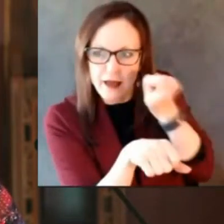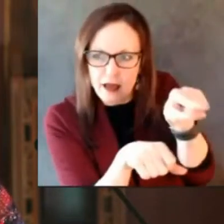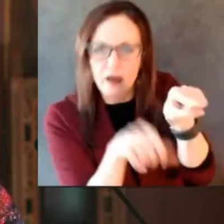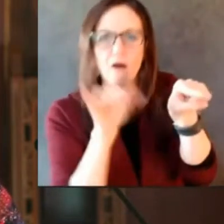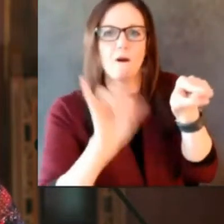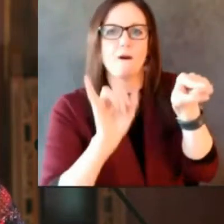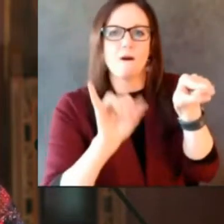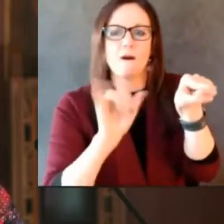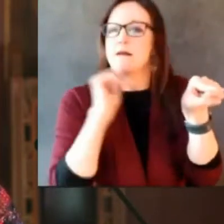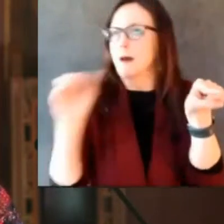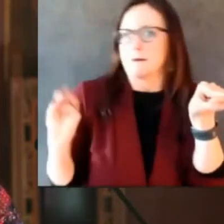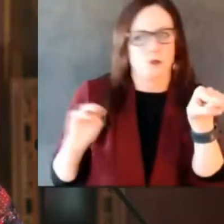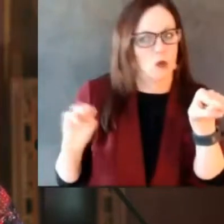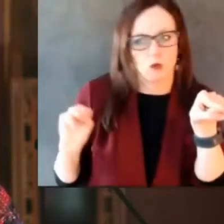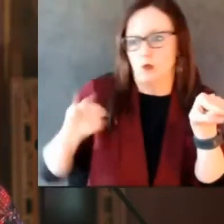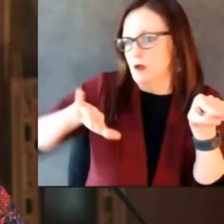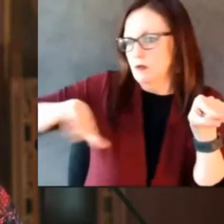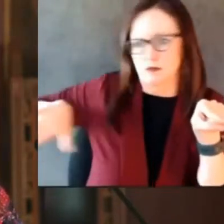1-844-684-1064,